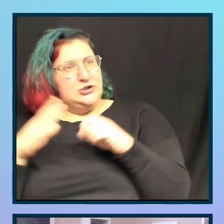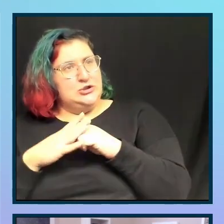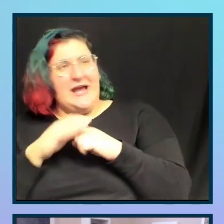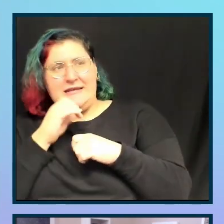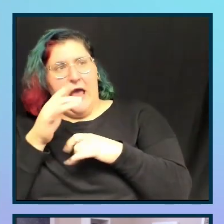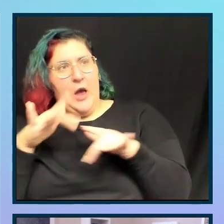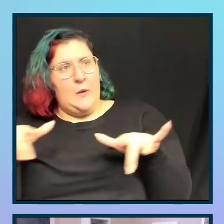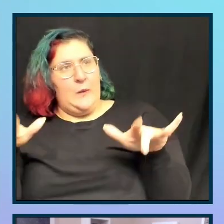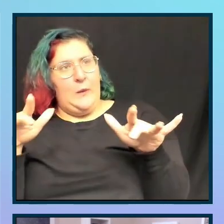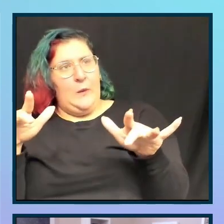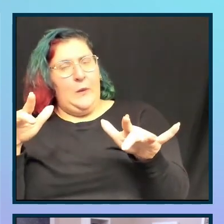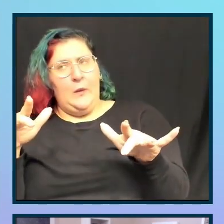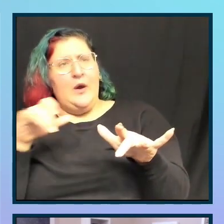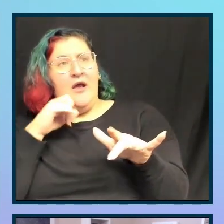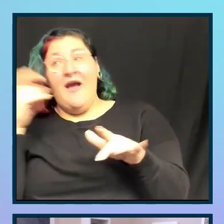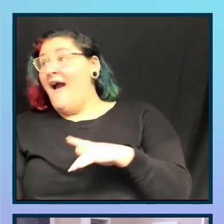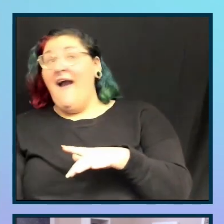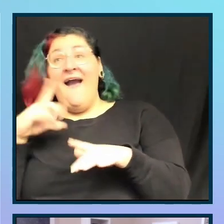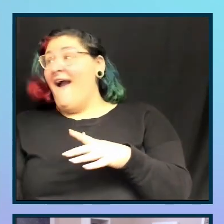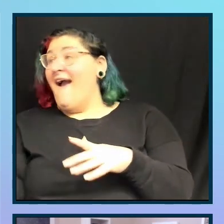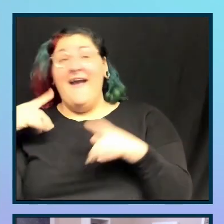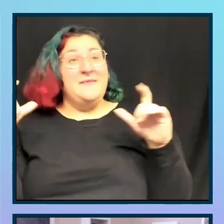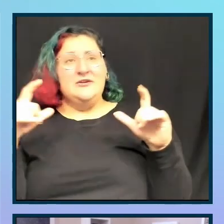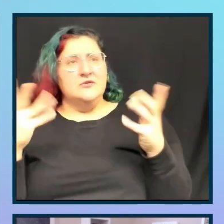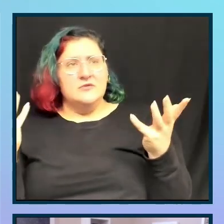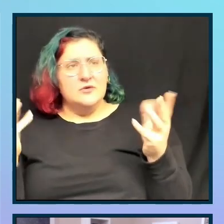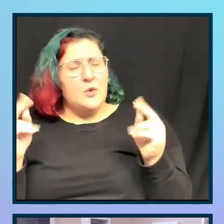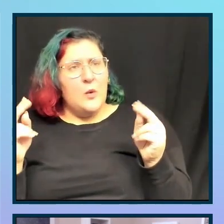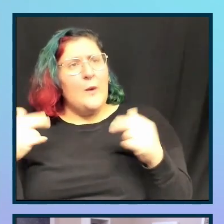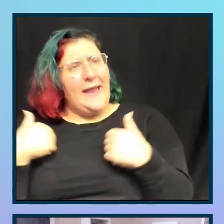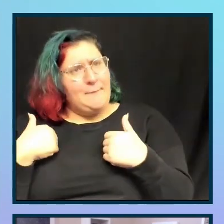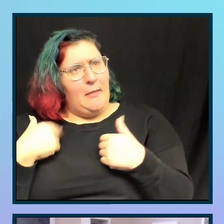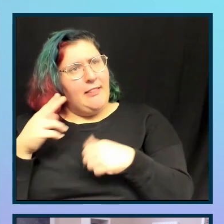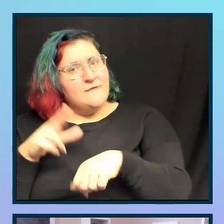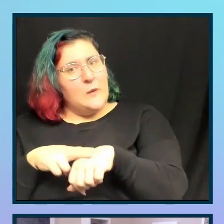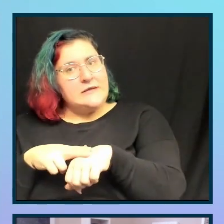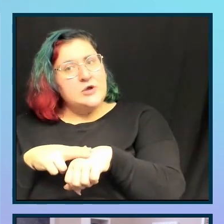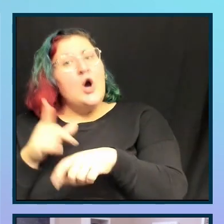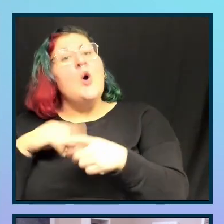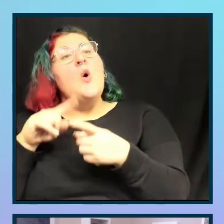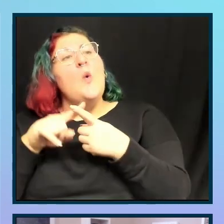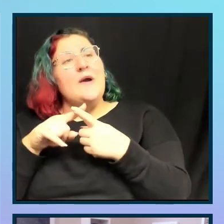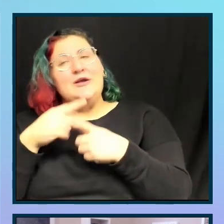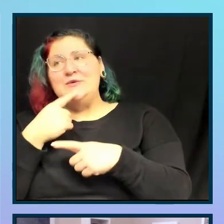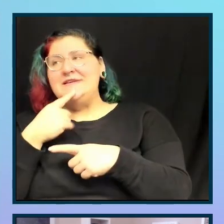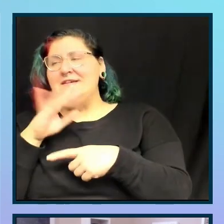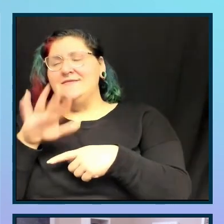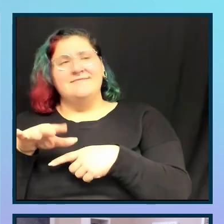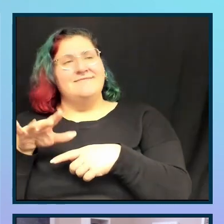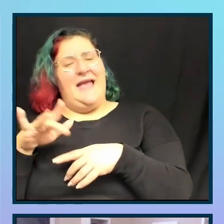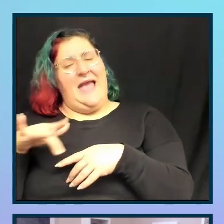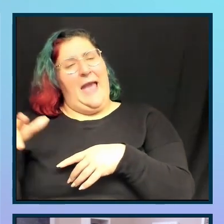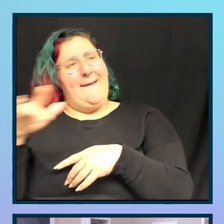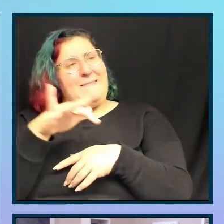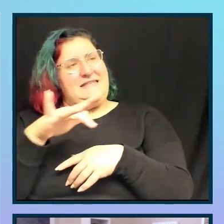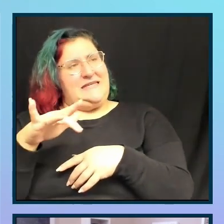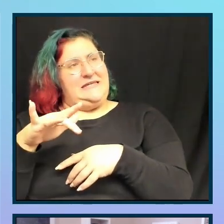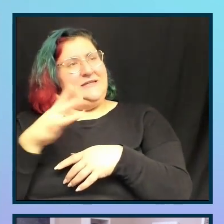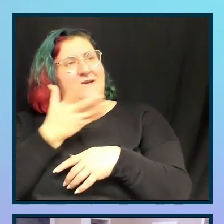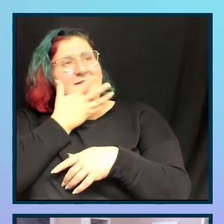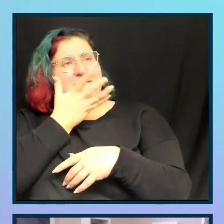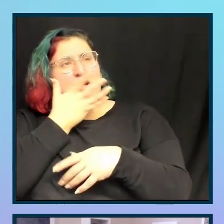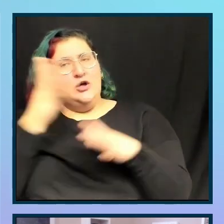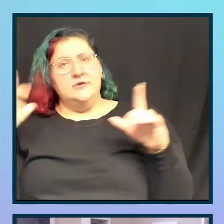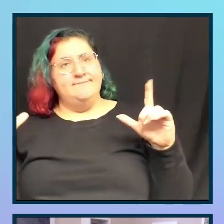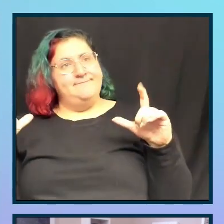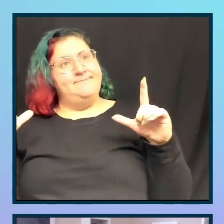fields. And so when you feed an AI system a picture of an empty field or an empty paddock that it is not expecting,